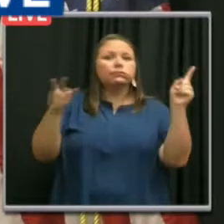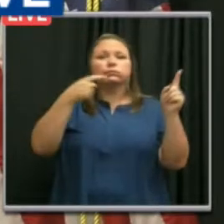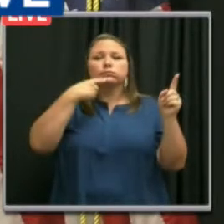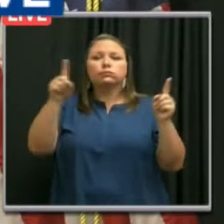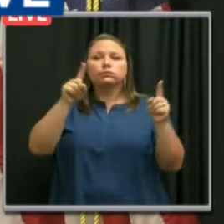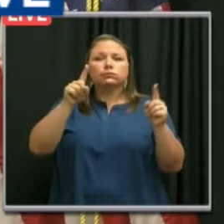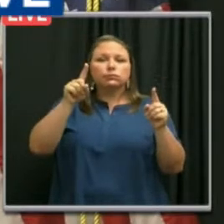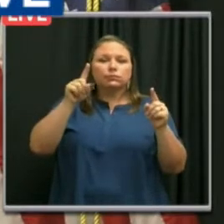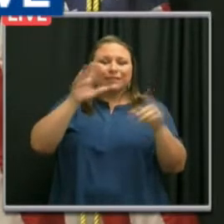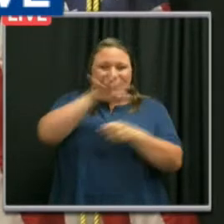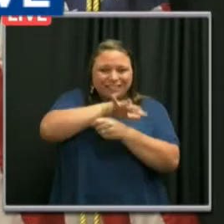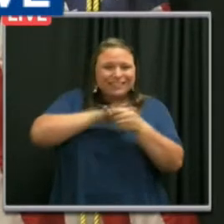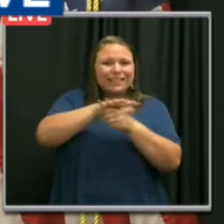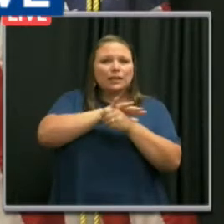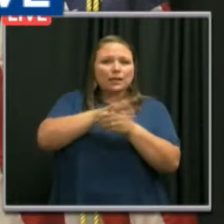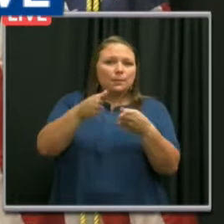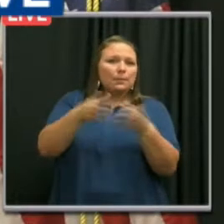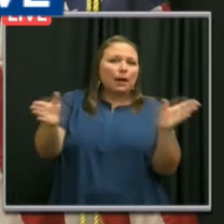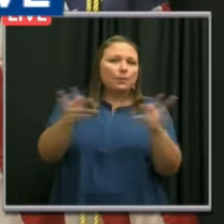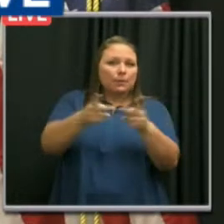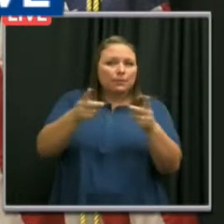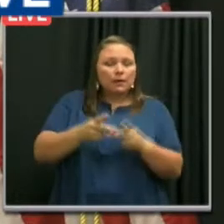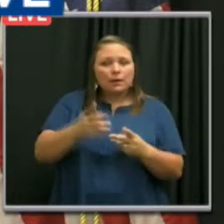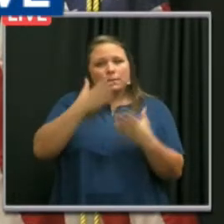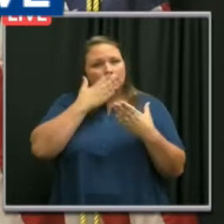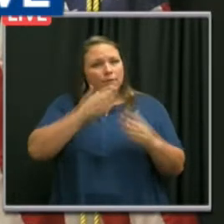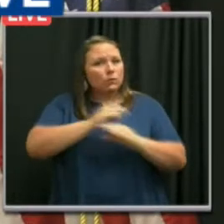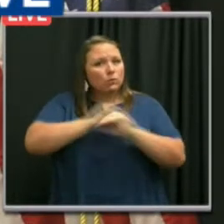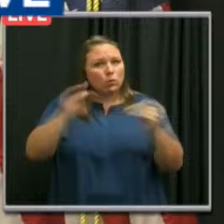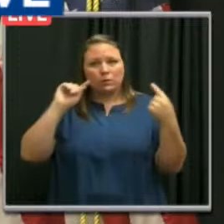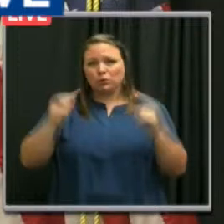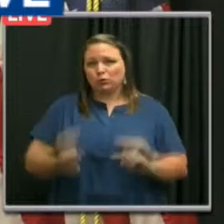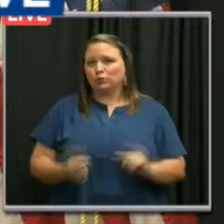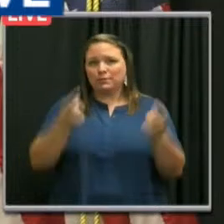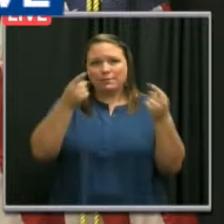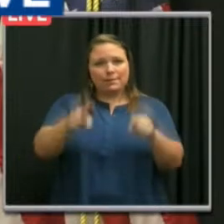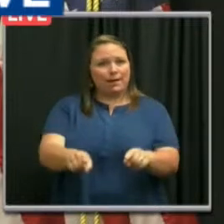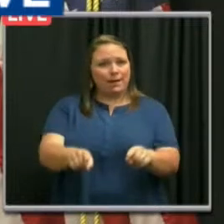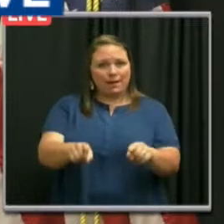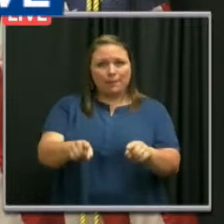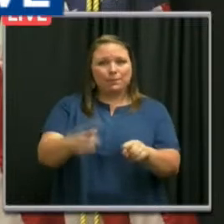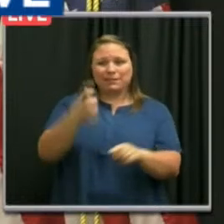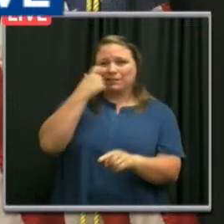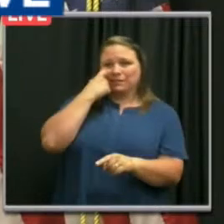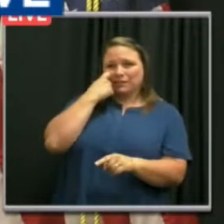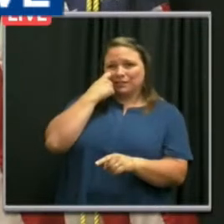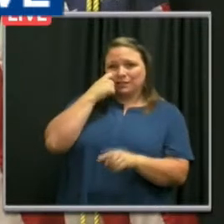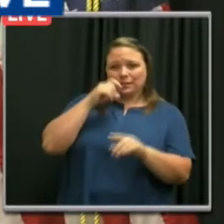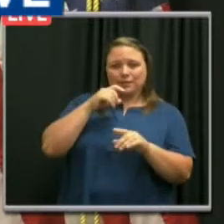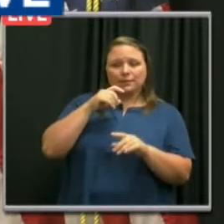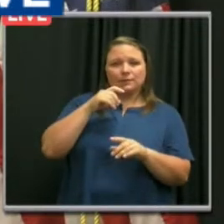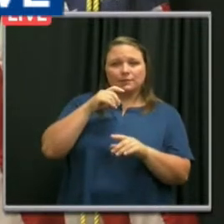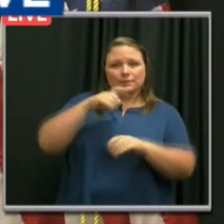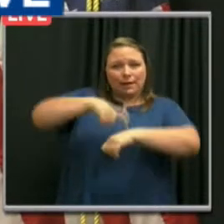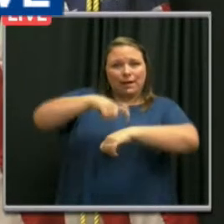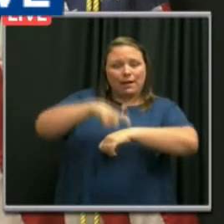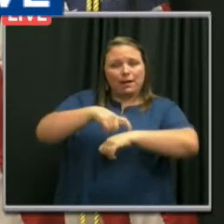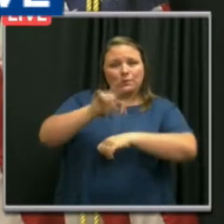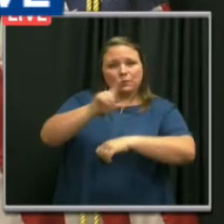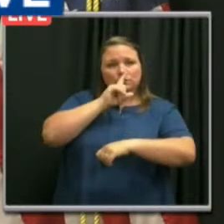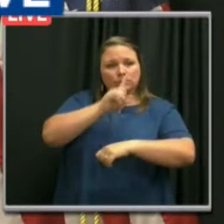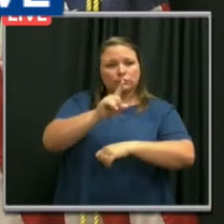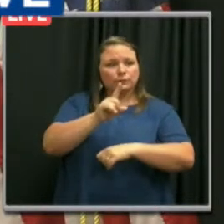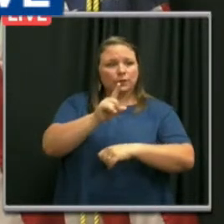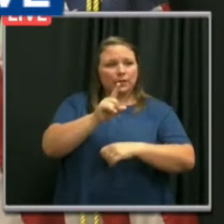spaces. I'm grateful that there were no injuries in the recent era. That is, I think, a credit